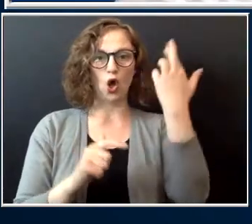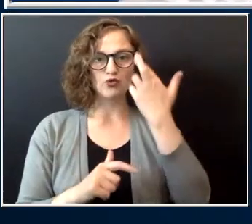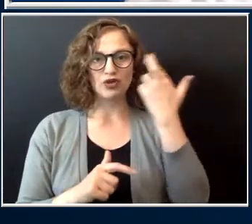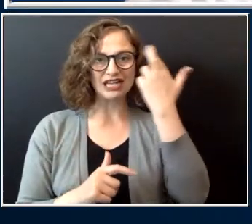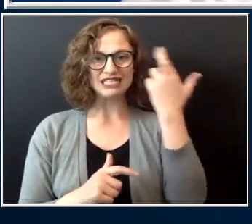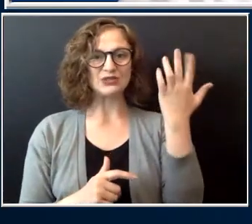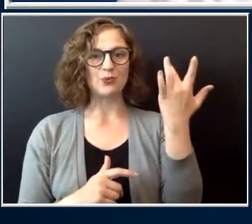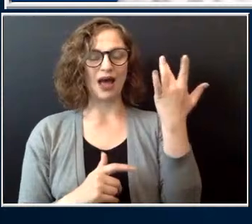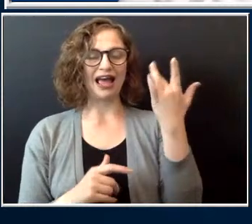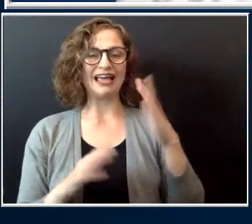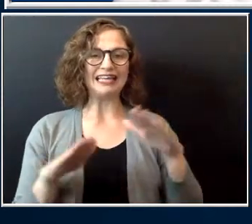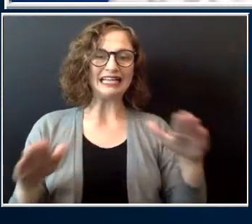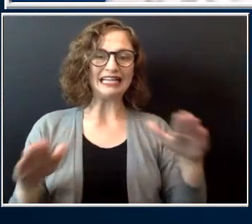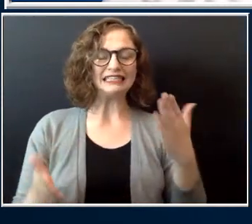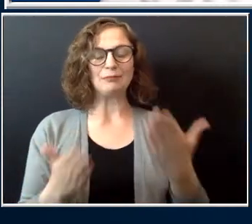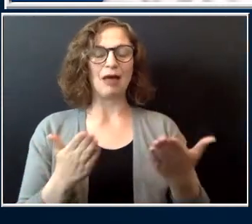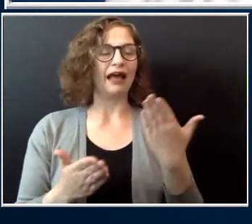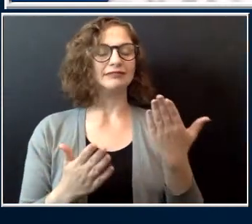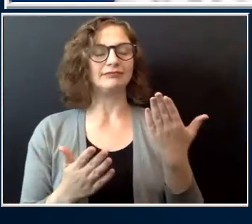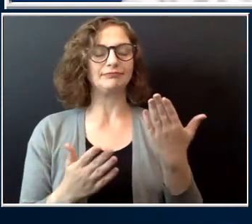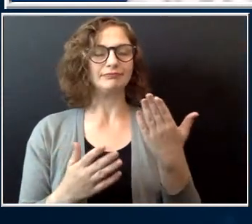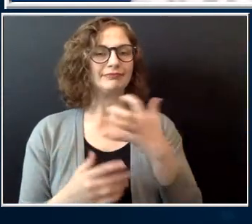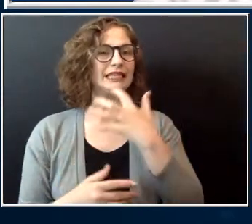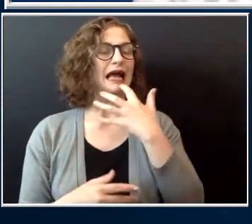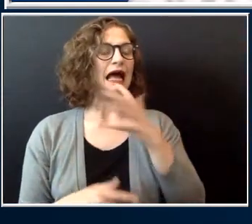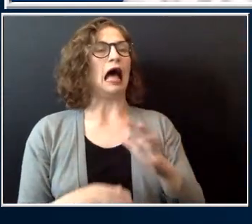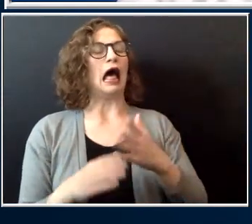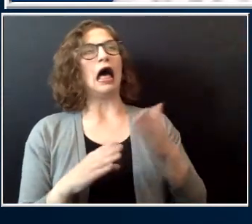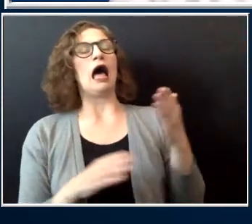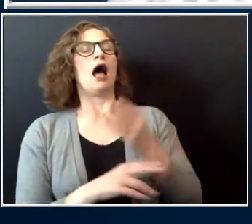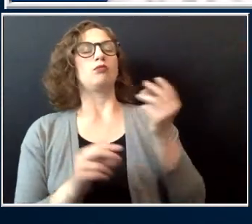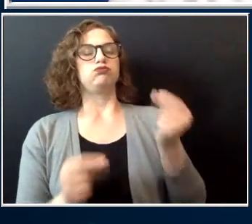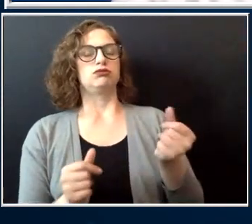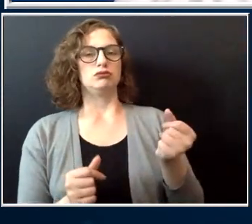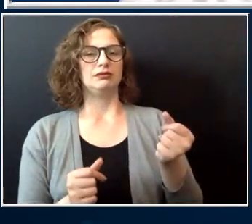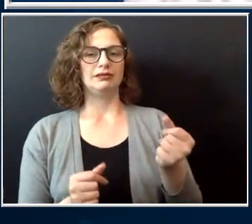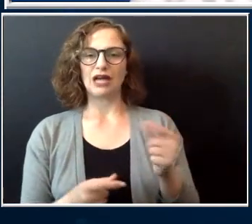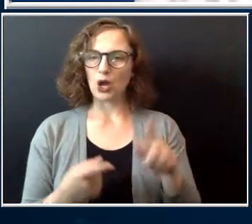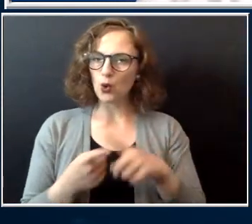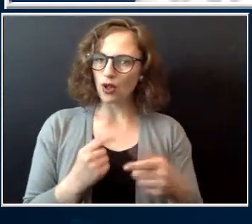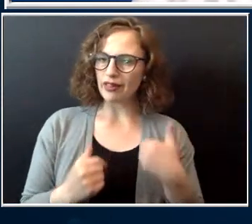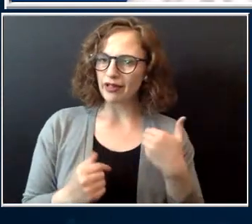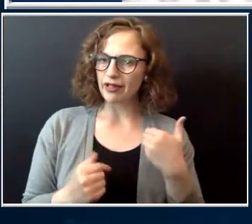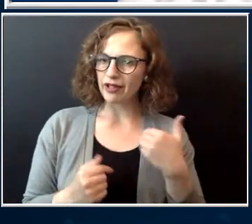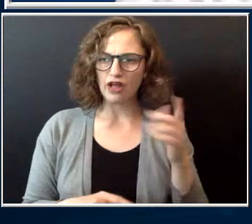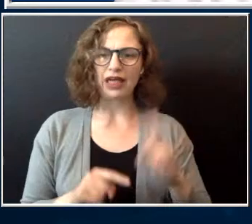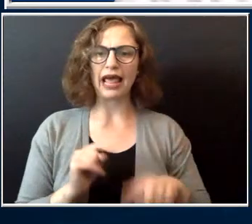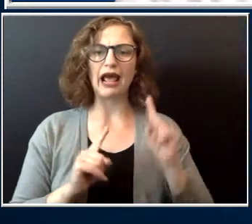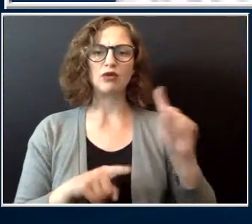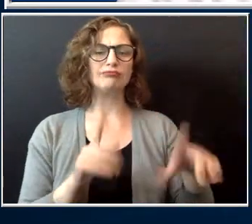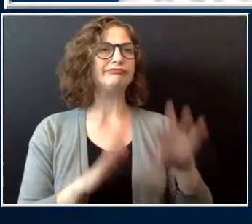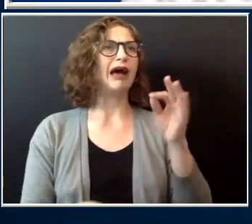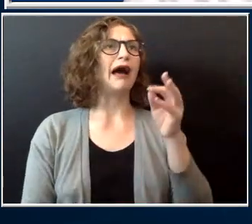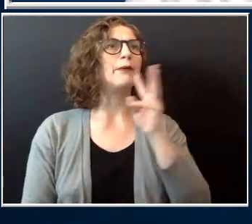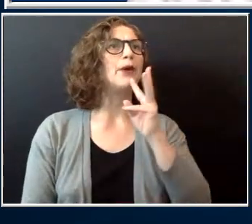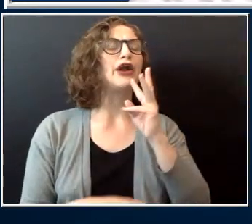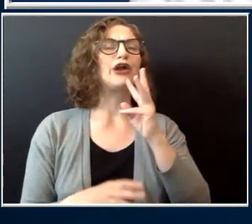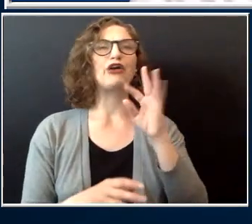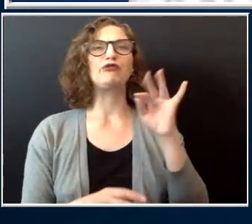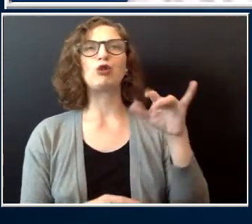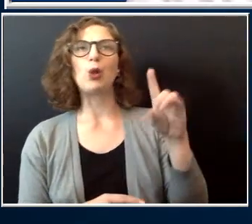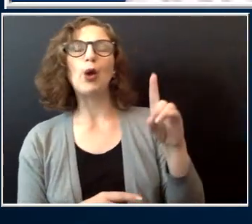and fluids, right? Somebody's got to help bring it to them. Correct. That's and so, like you said, hydration is paramount. You know, I didn't tell